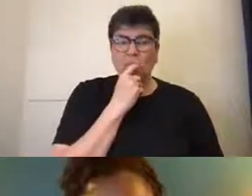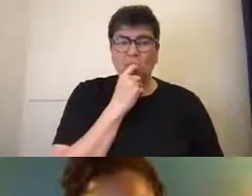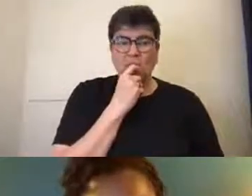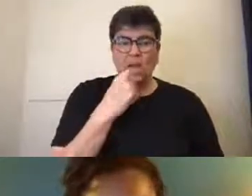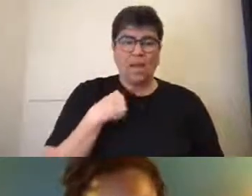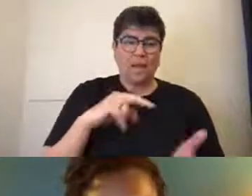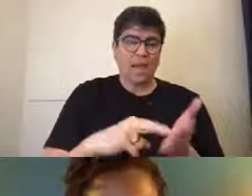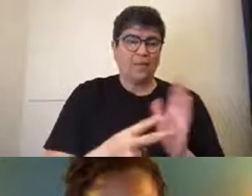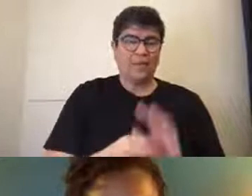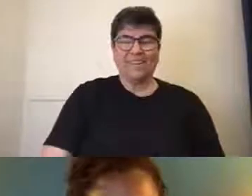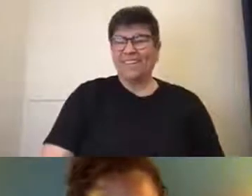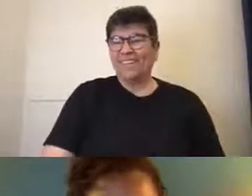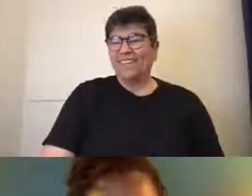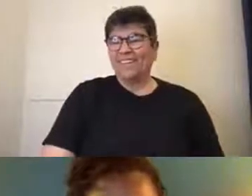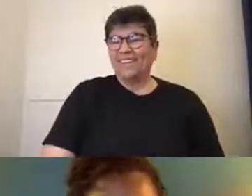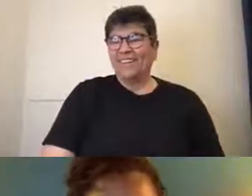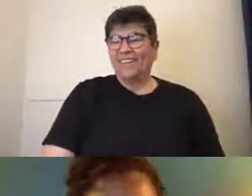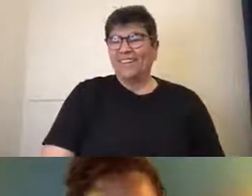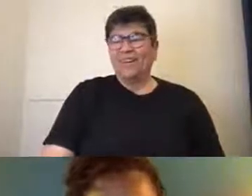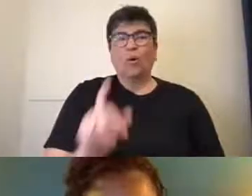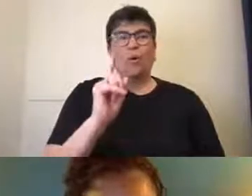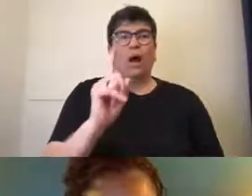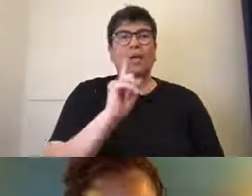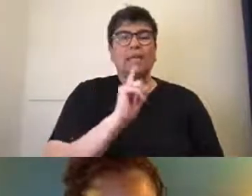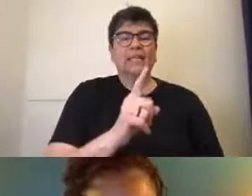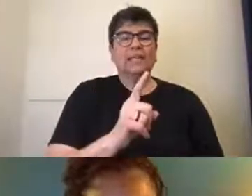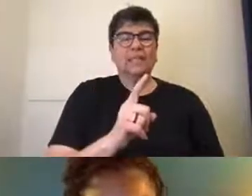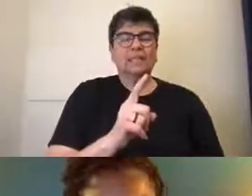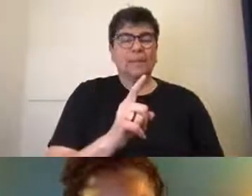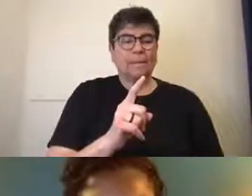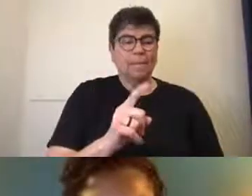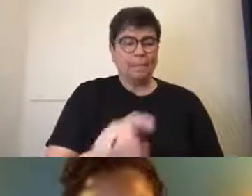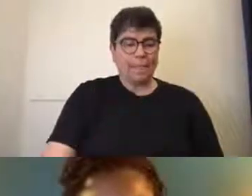I mean, one of them is this.